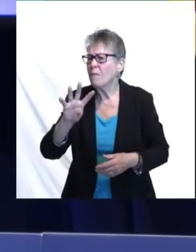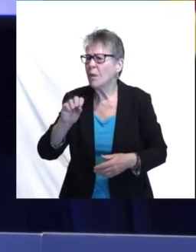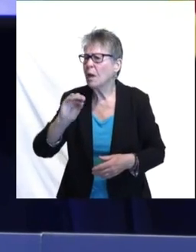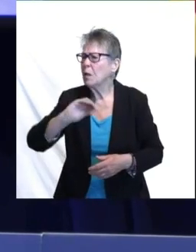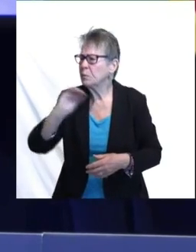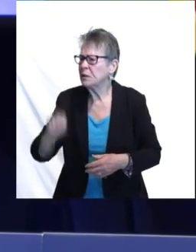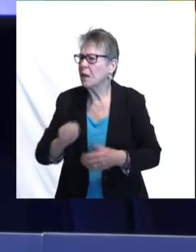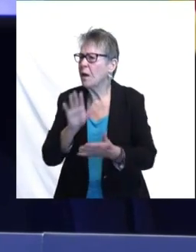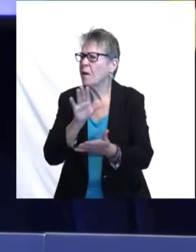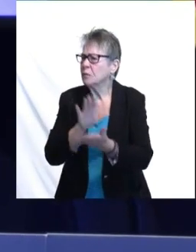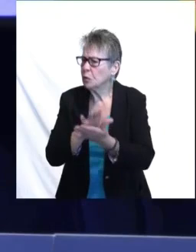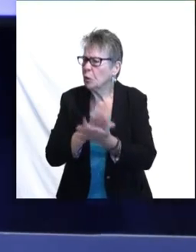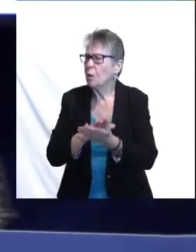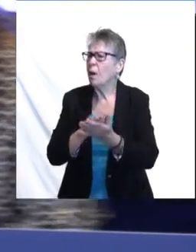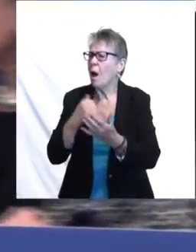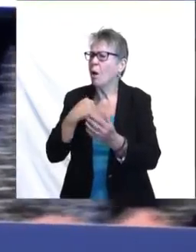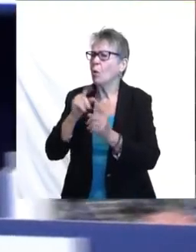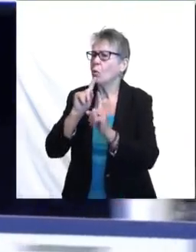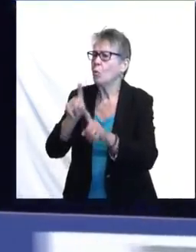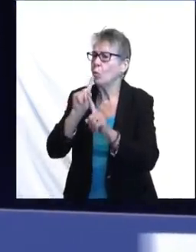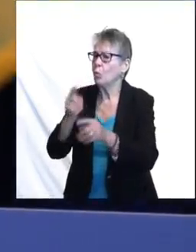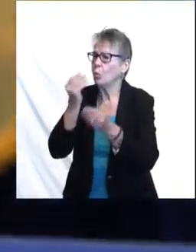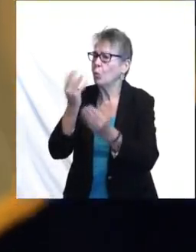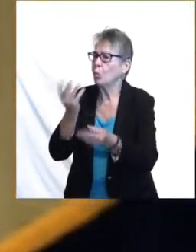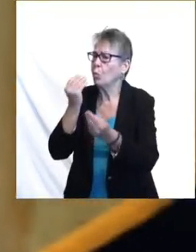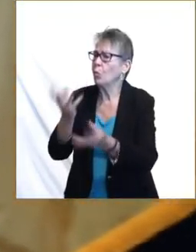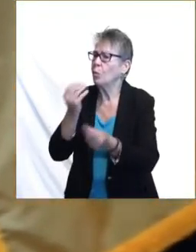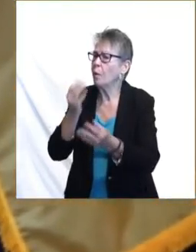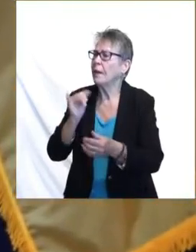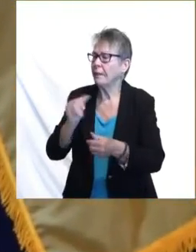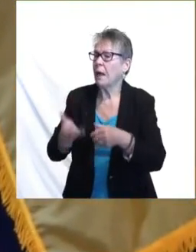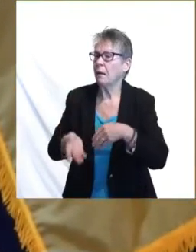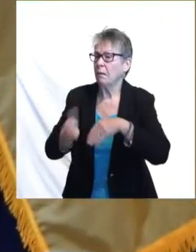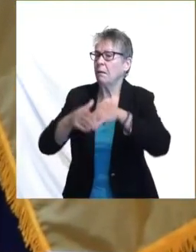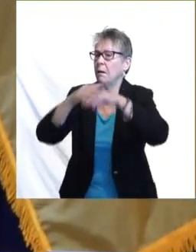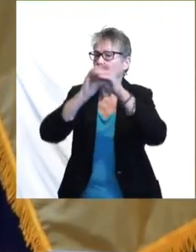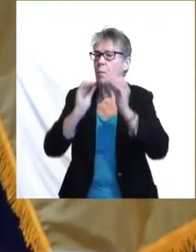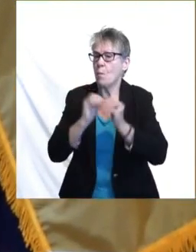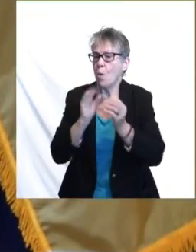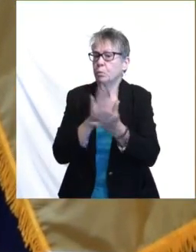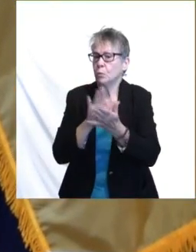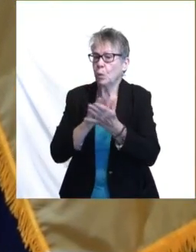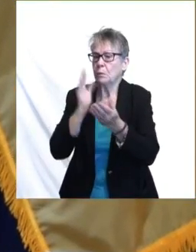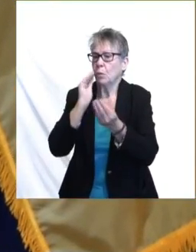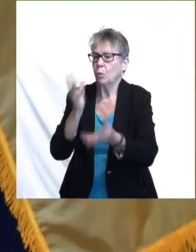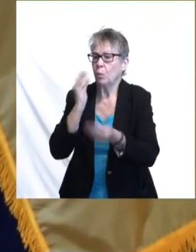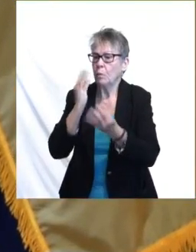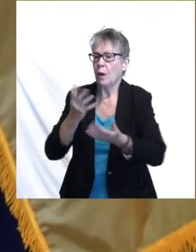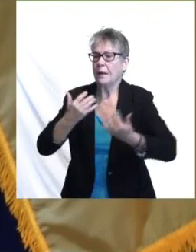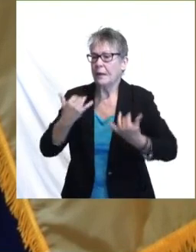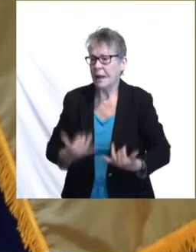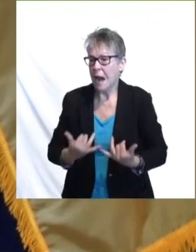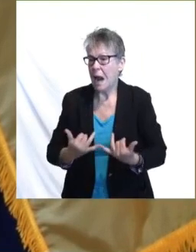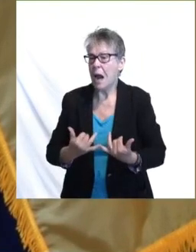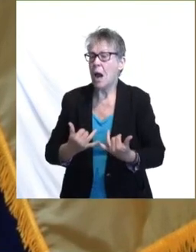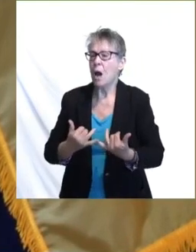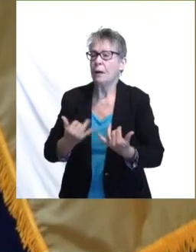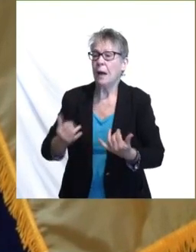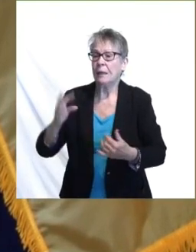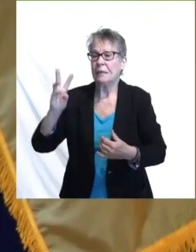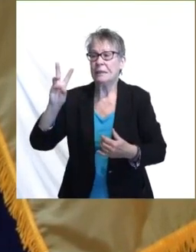right? Number of schools reporting are increasing every day, so I think we're closer to 60%, but in that range,